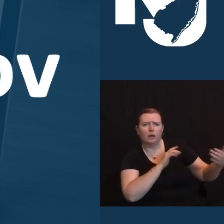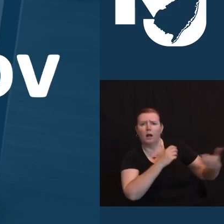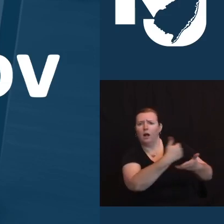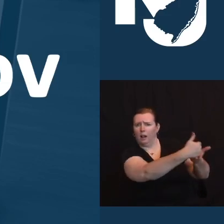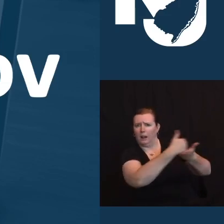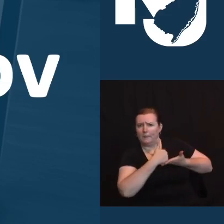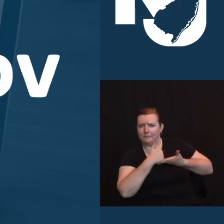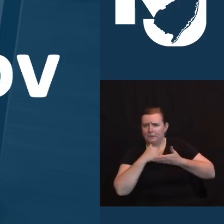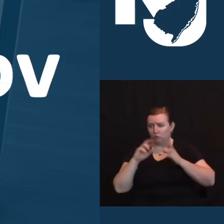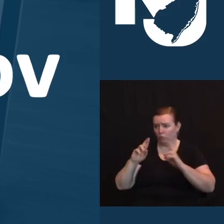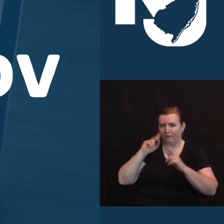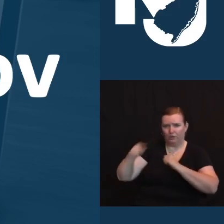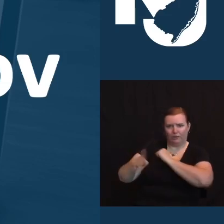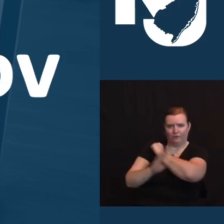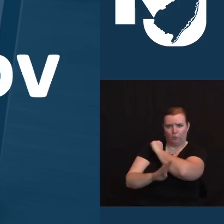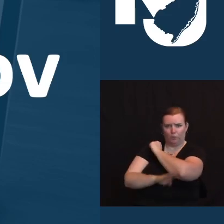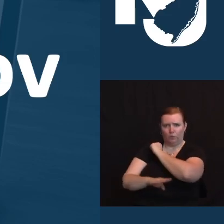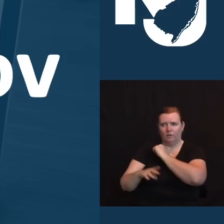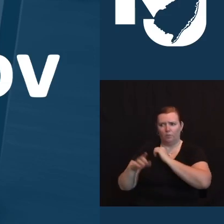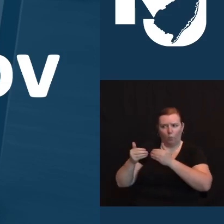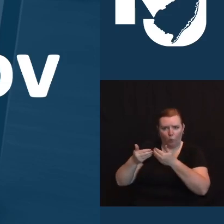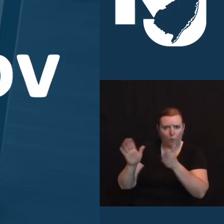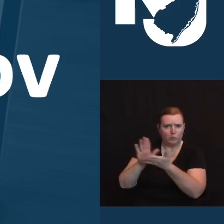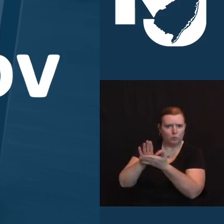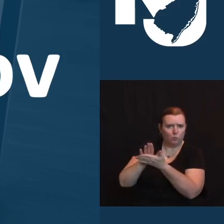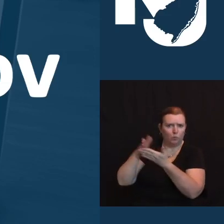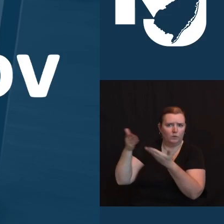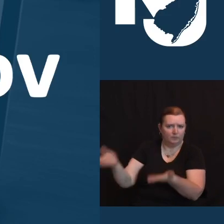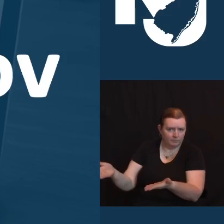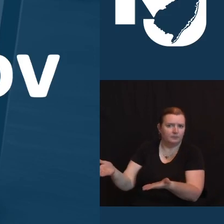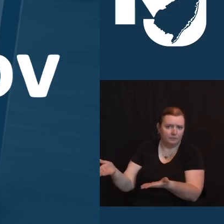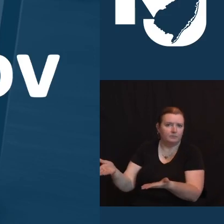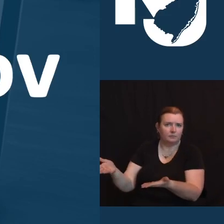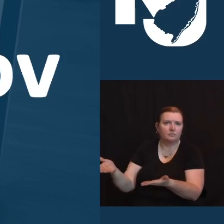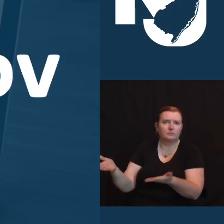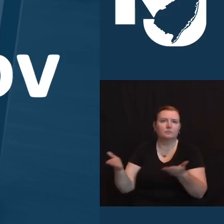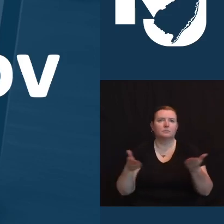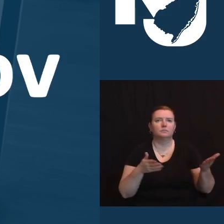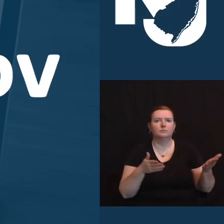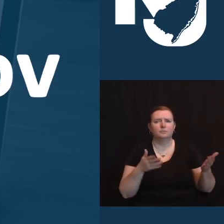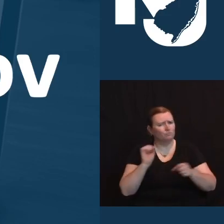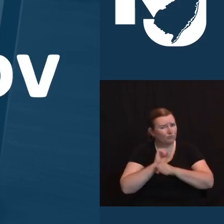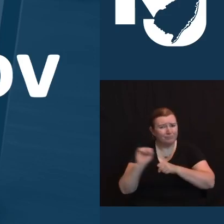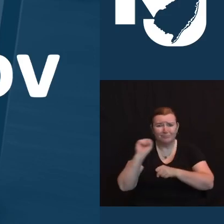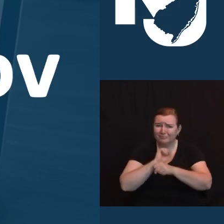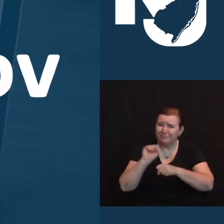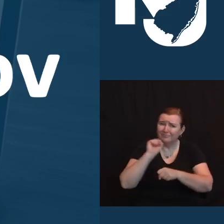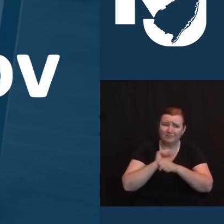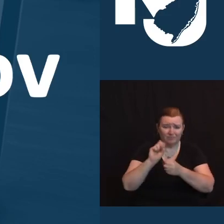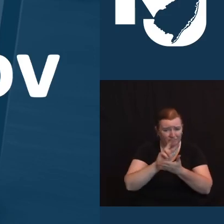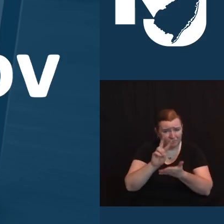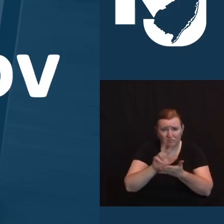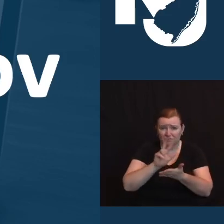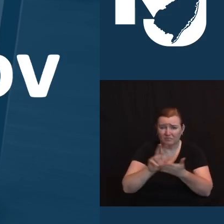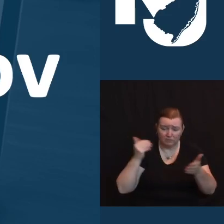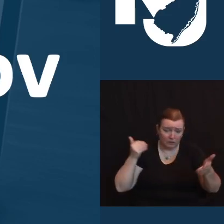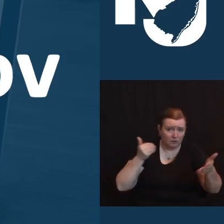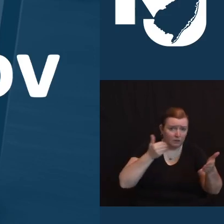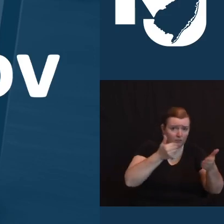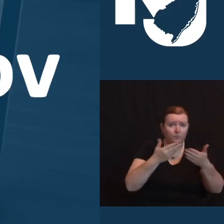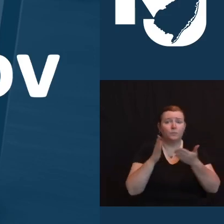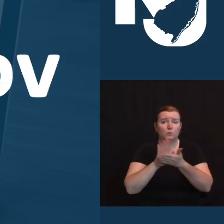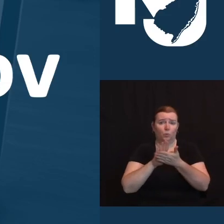the fall. We have much to think about over the coming weeks, and we will continue to work with everyone across our educational communities,